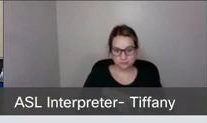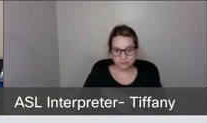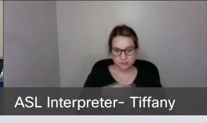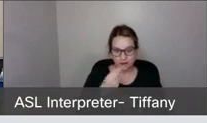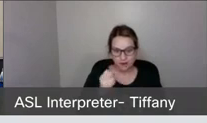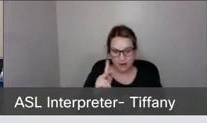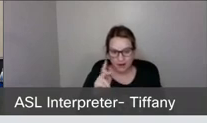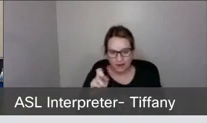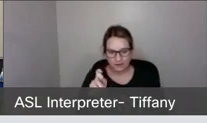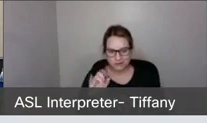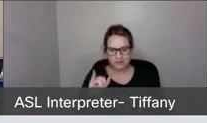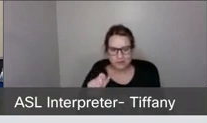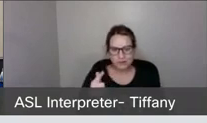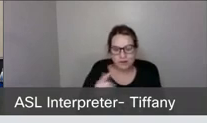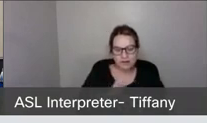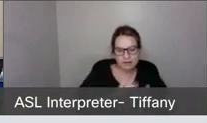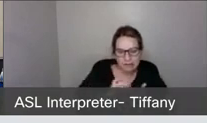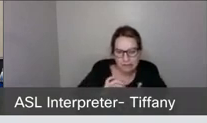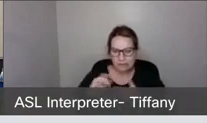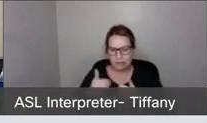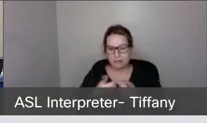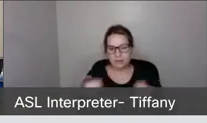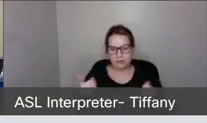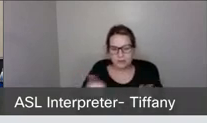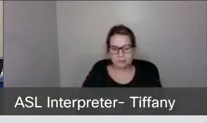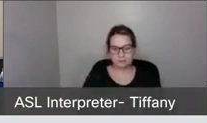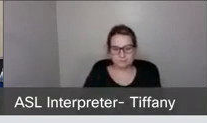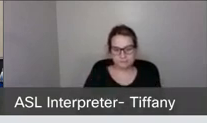of gerrymandering as splitting.